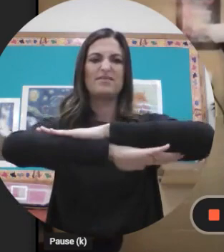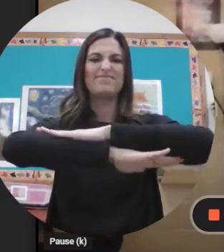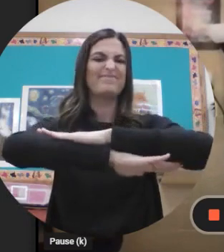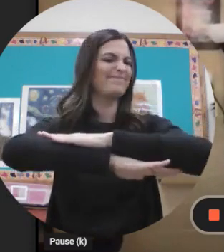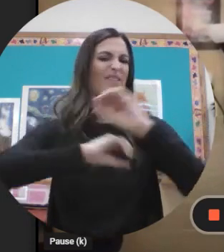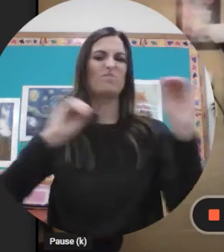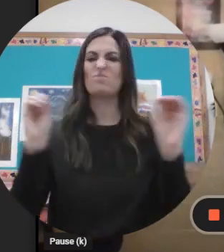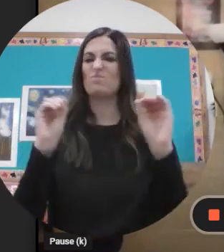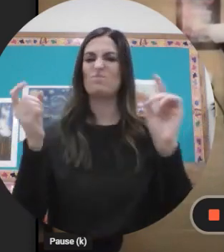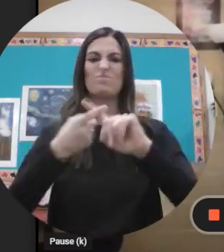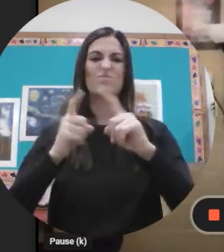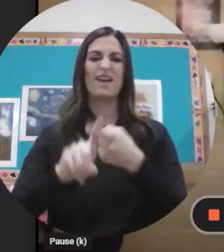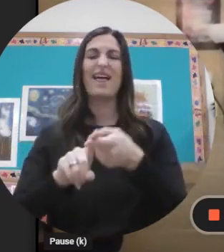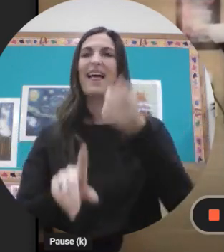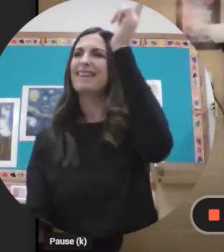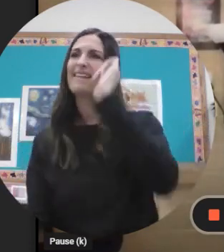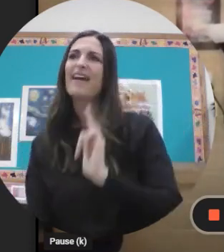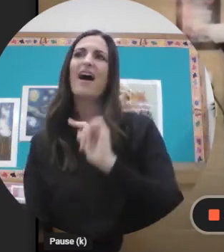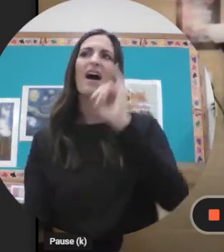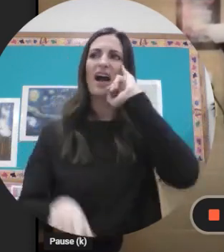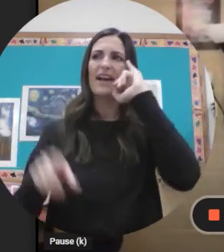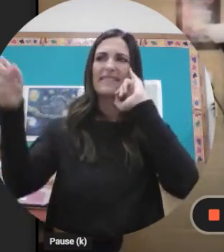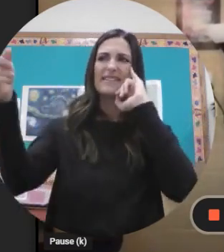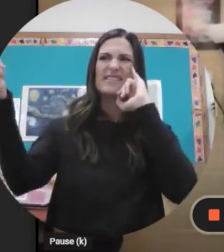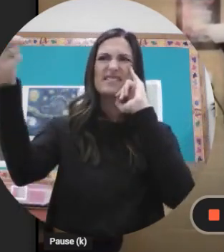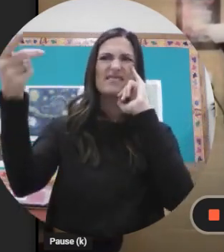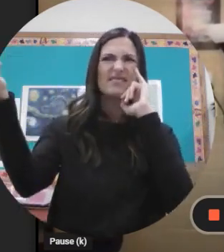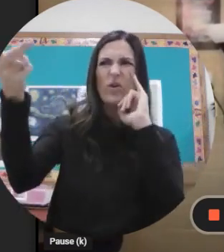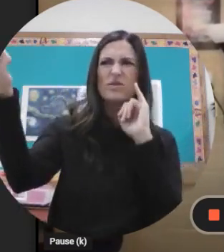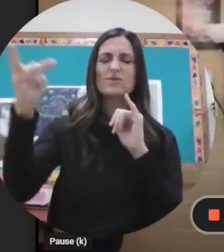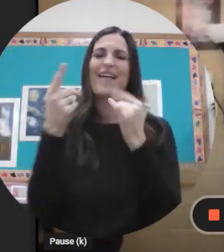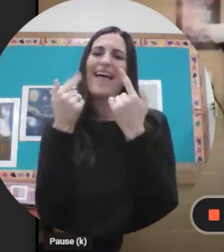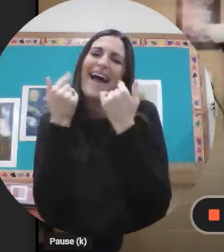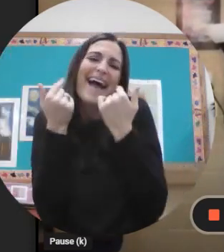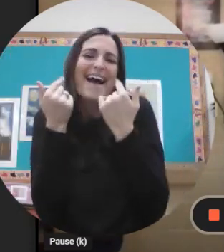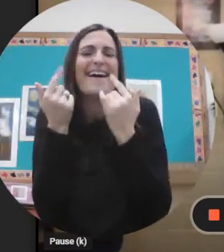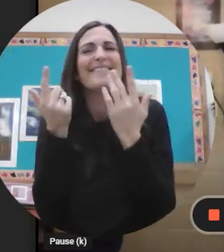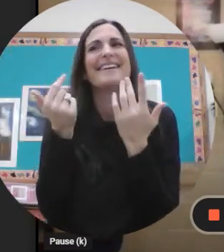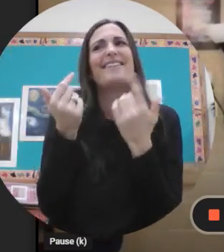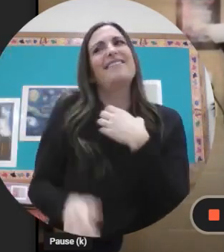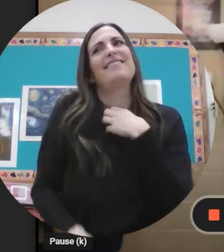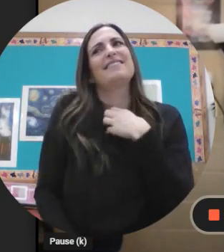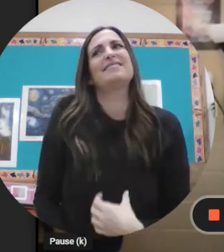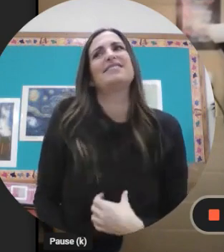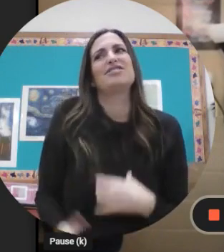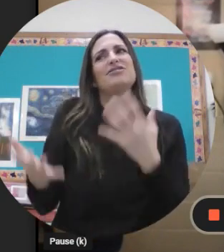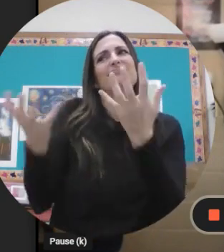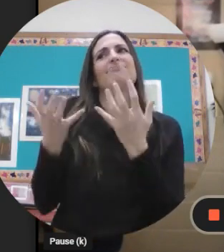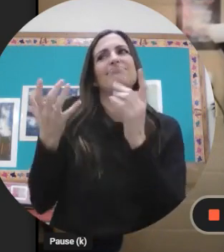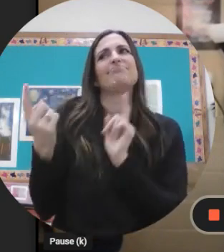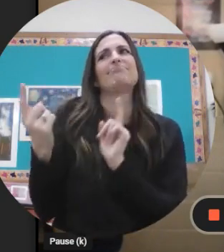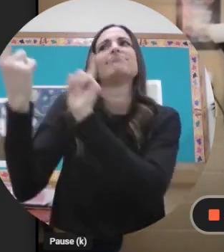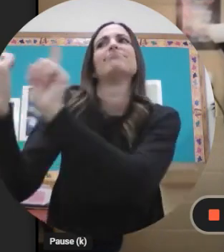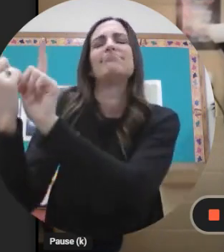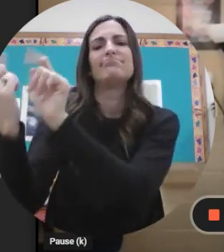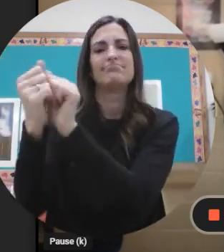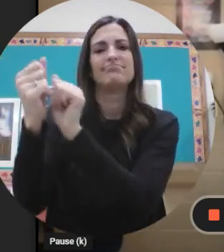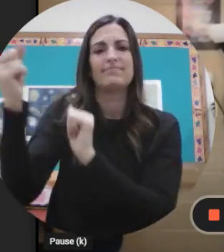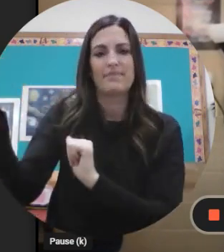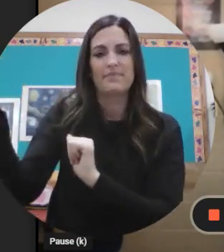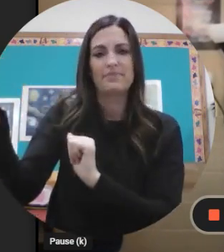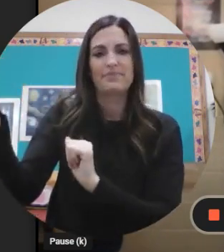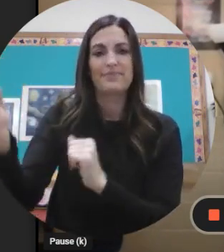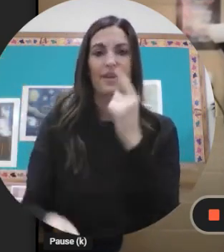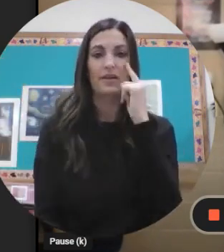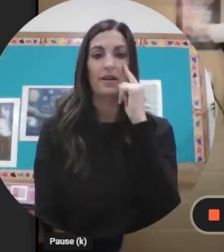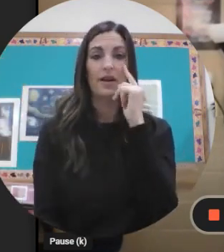and Iris were laughing with 4 other girls. Watching them, I couldn't help but wish I was over there. From the corner of my eye, I saw an